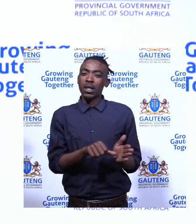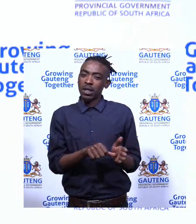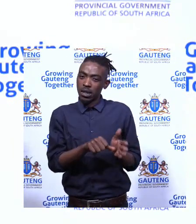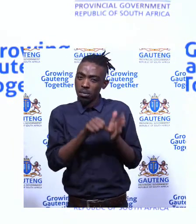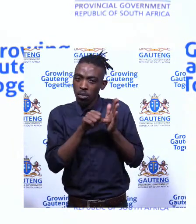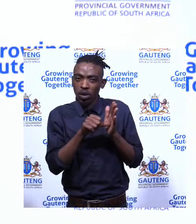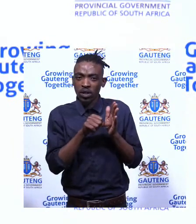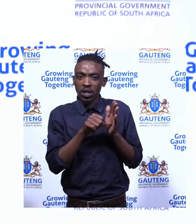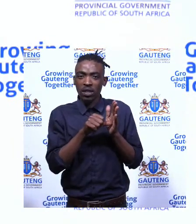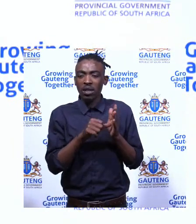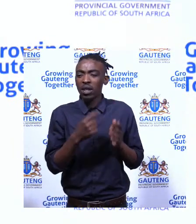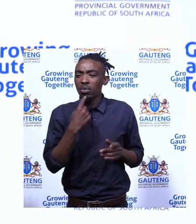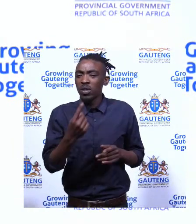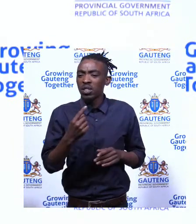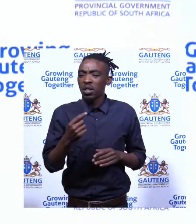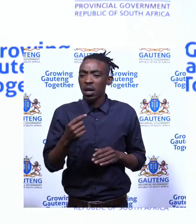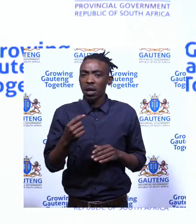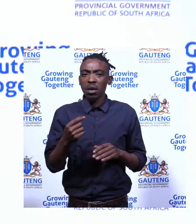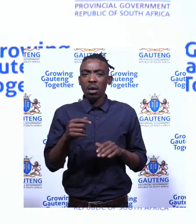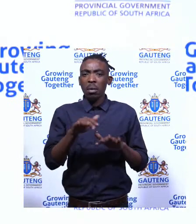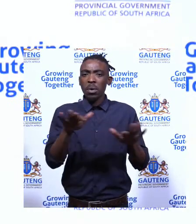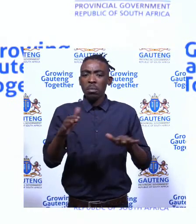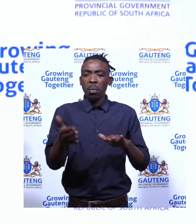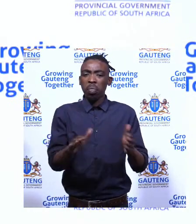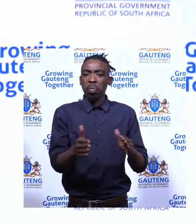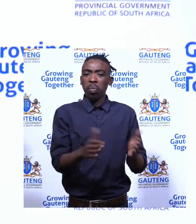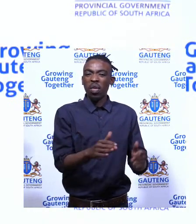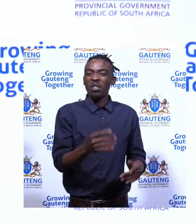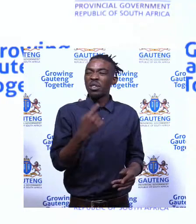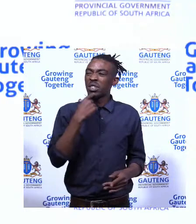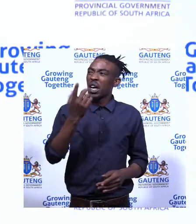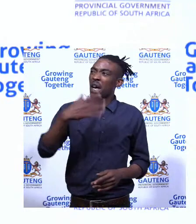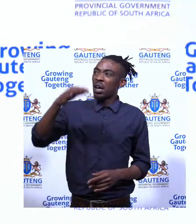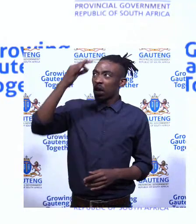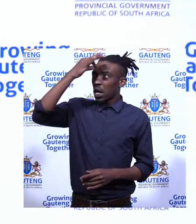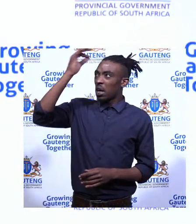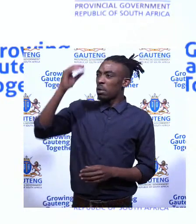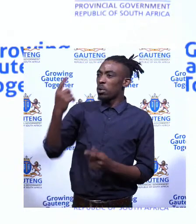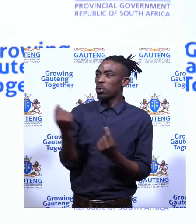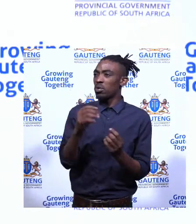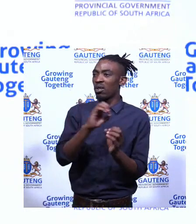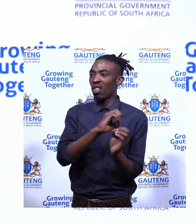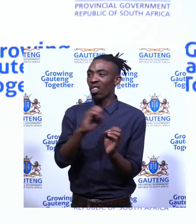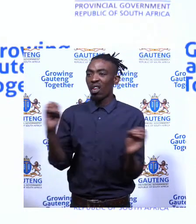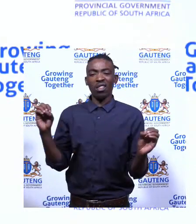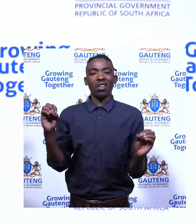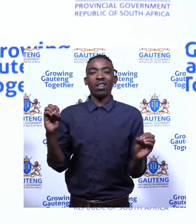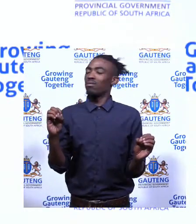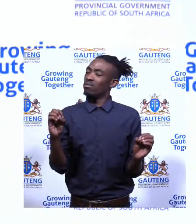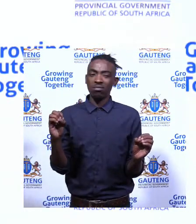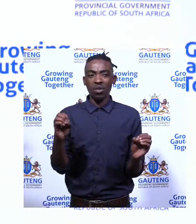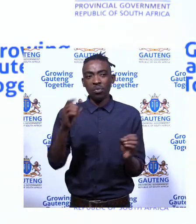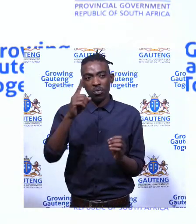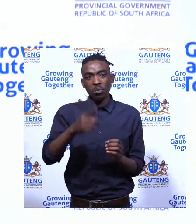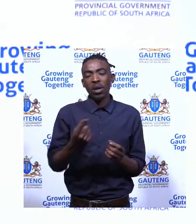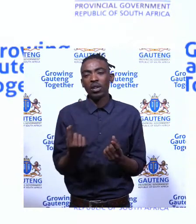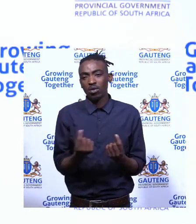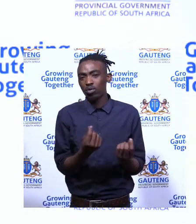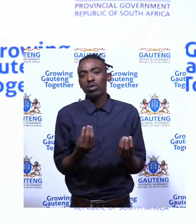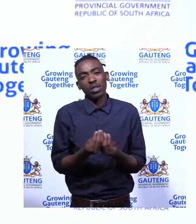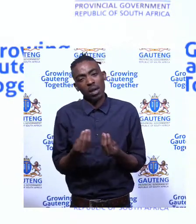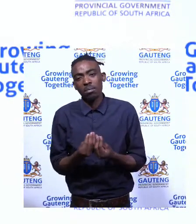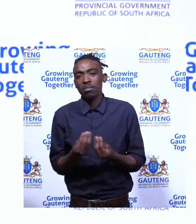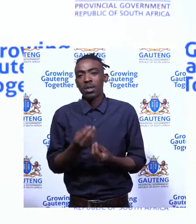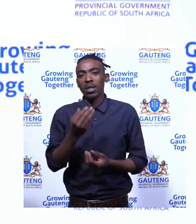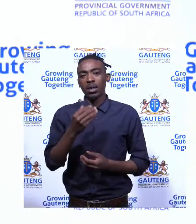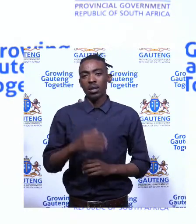people dying, but to start saying, with the modeling that we have seen so far, and with the changes that